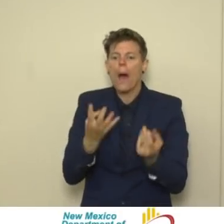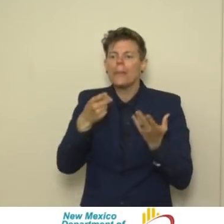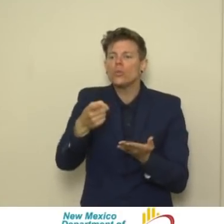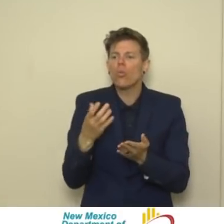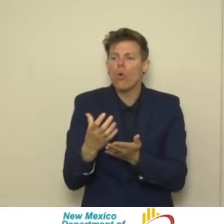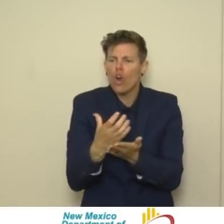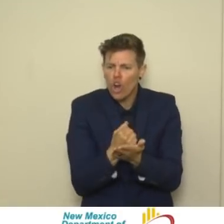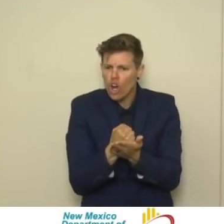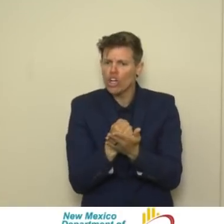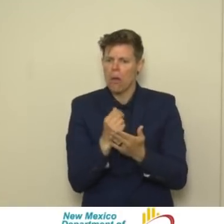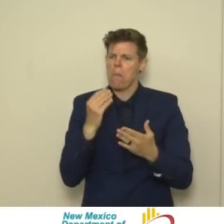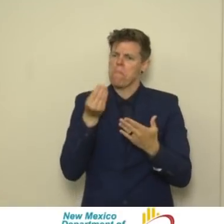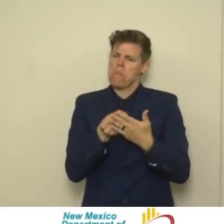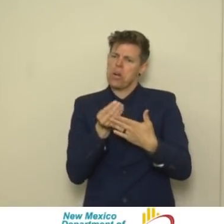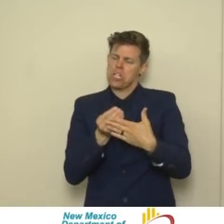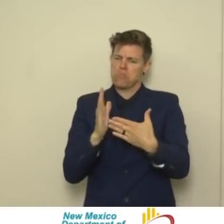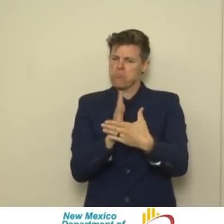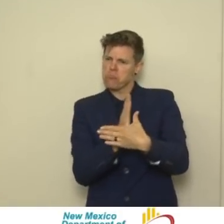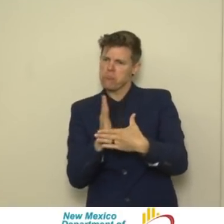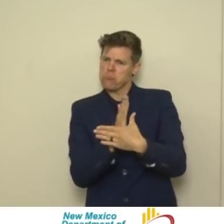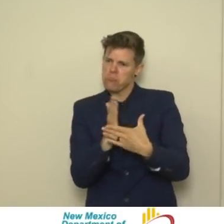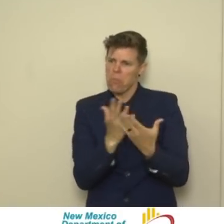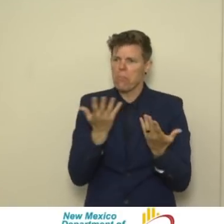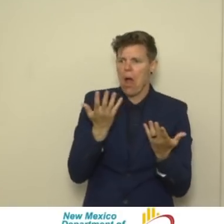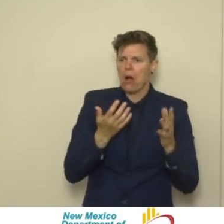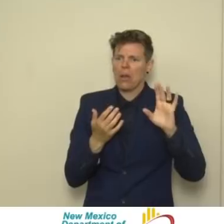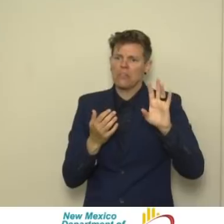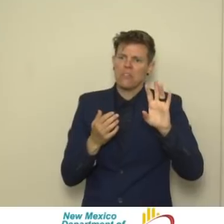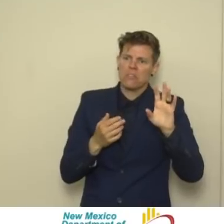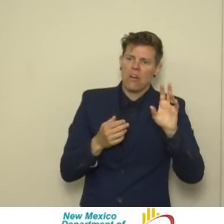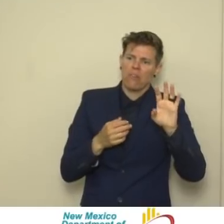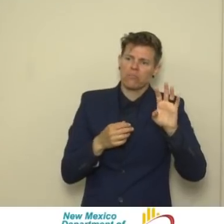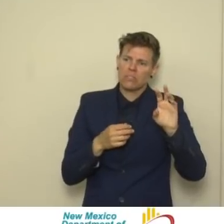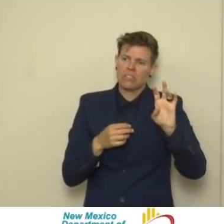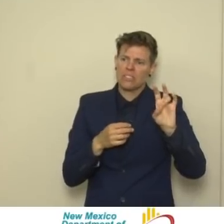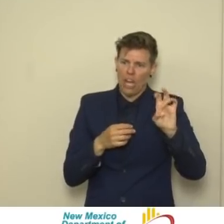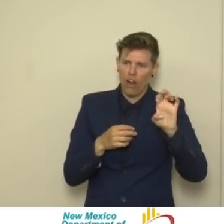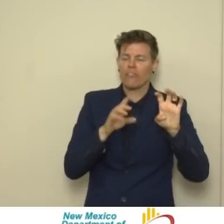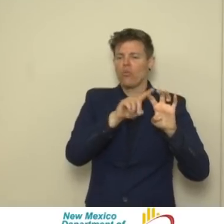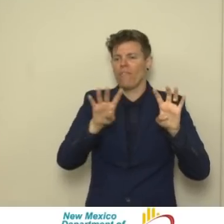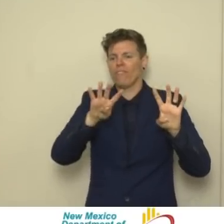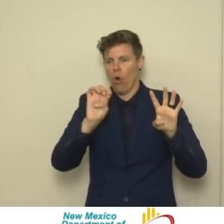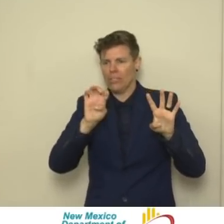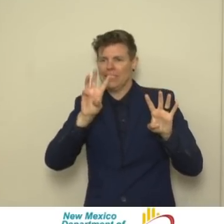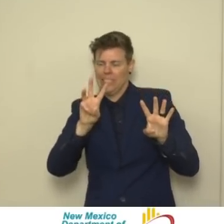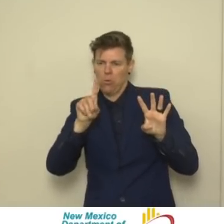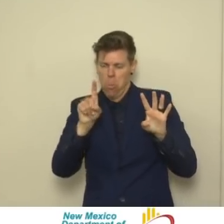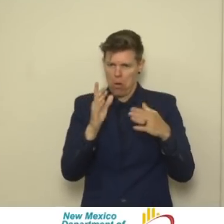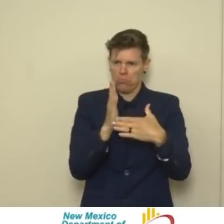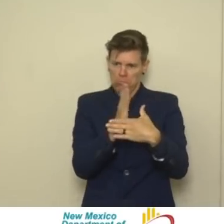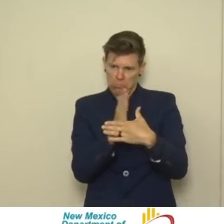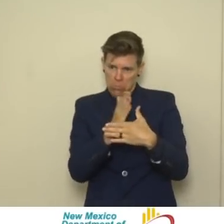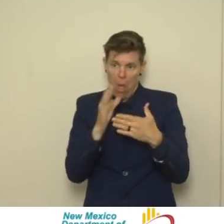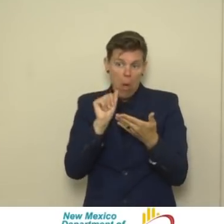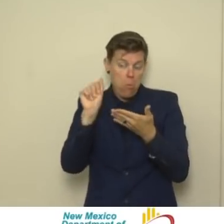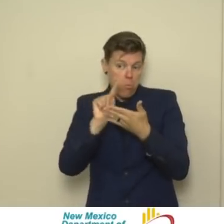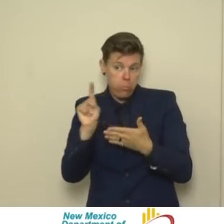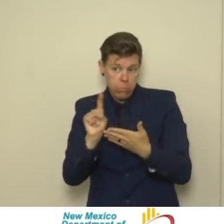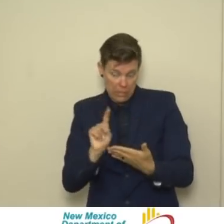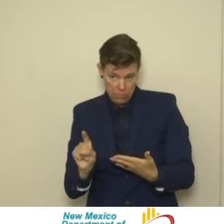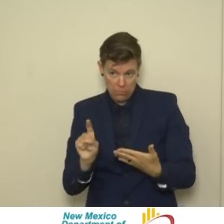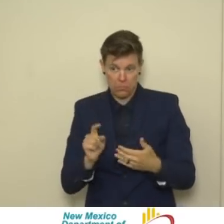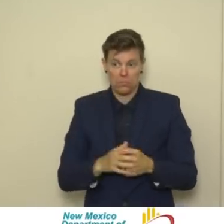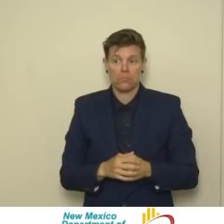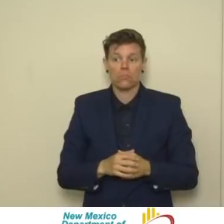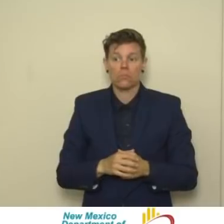from $87 to $461 a week. Since Congress passed the CARES Act on March